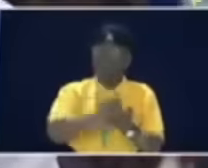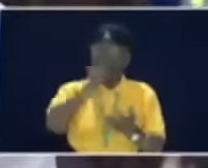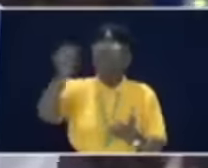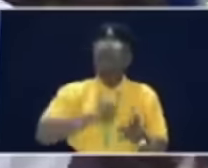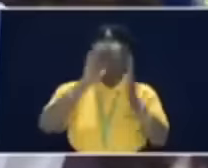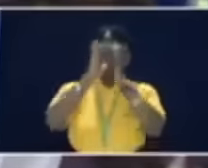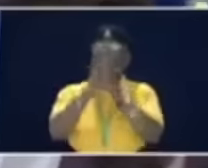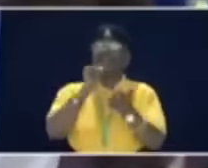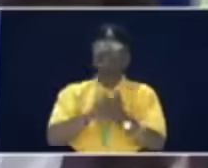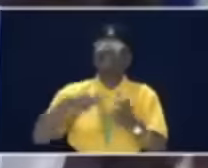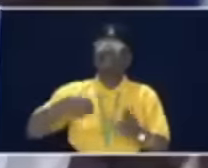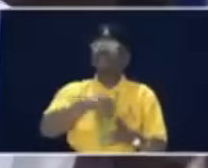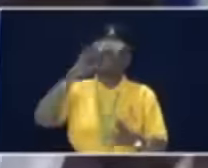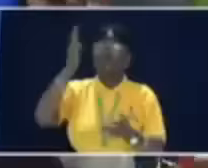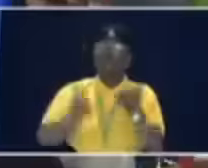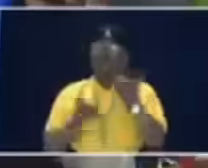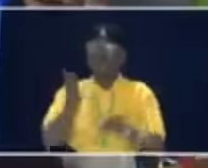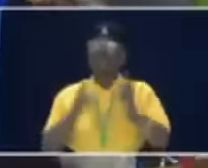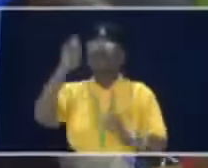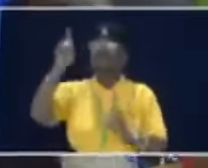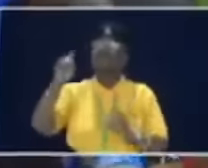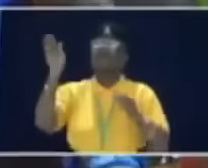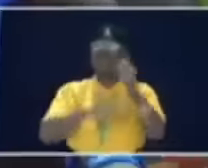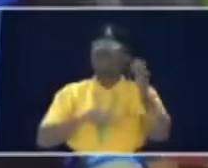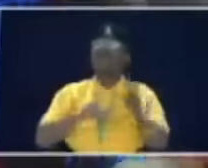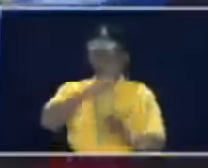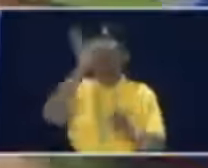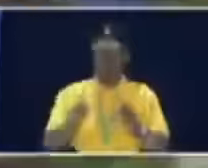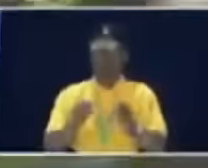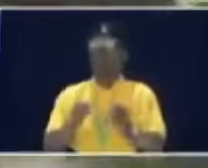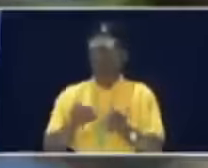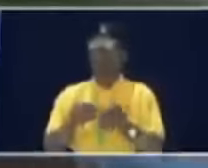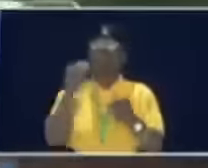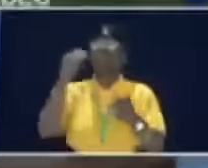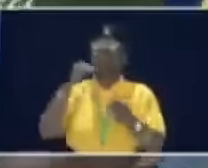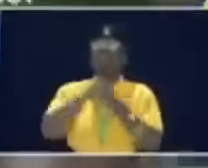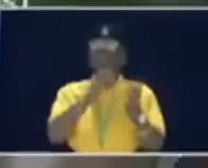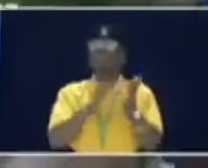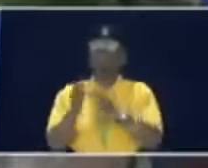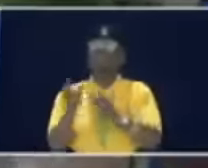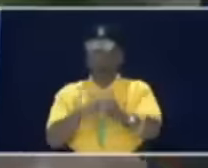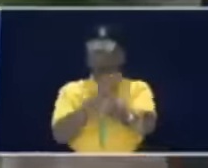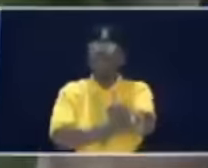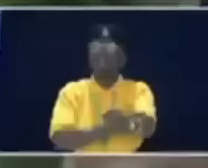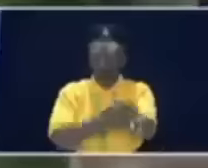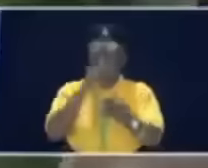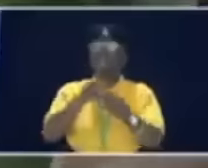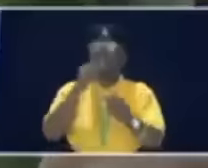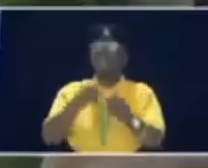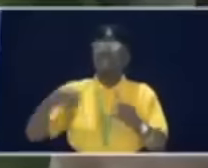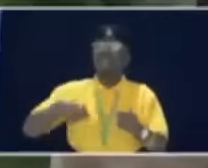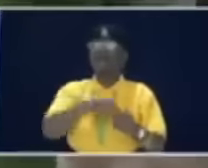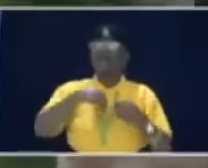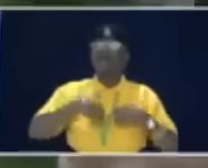that they will serve you like never before. In Jesus' mighty name, we have prayed.